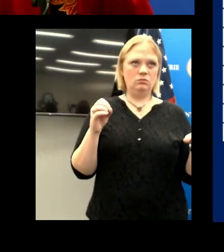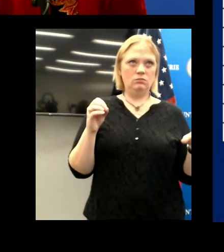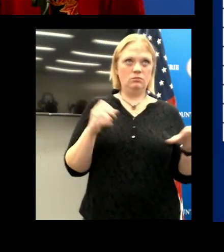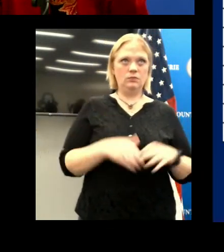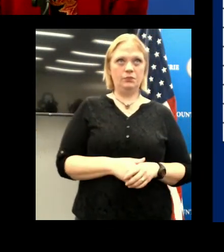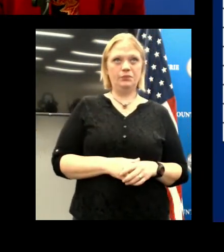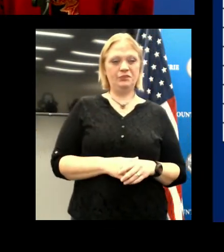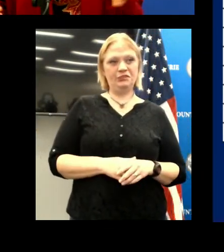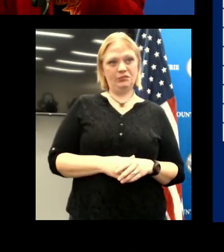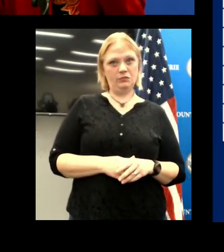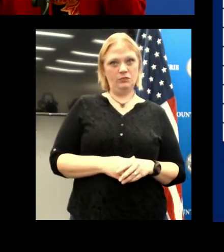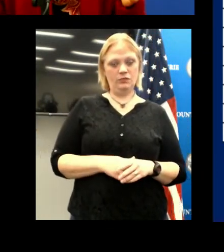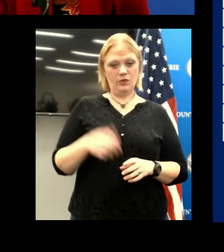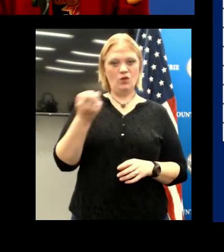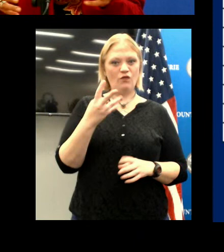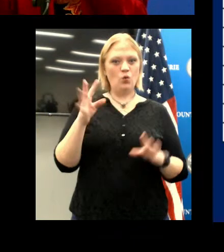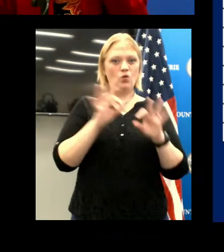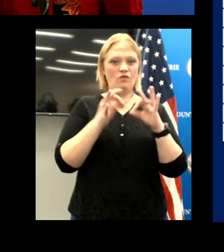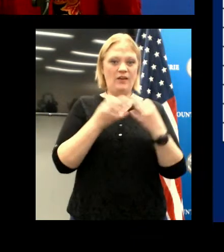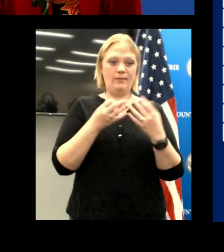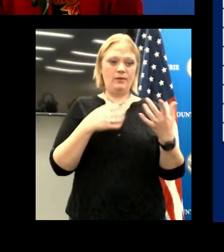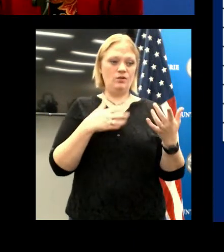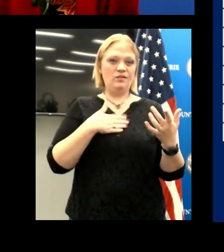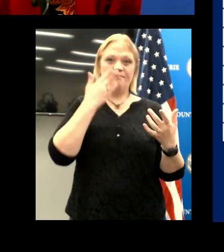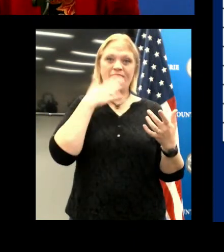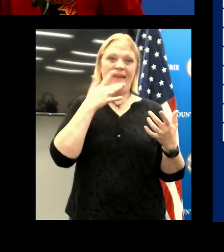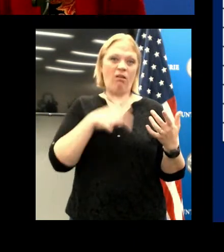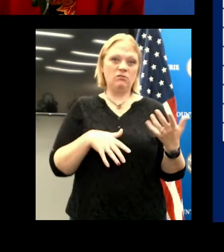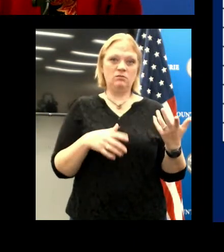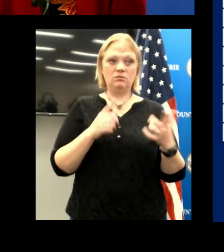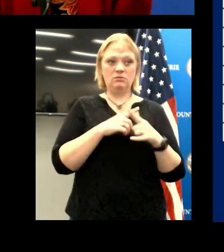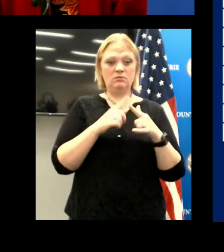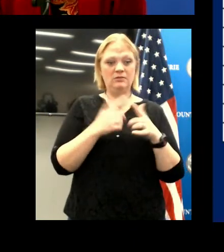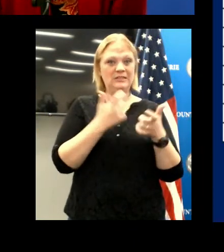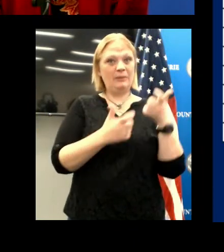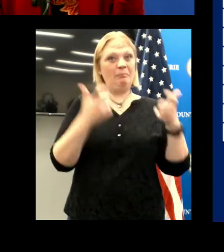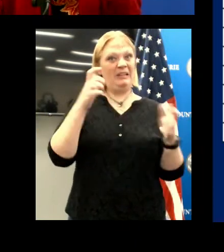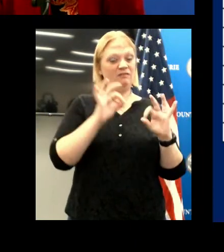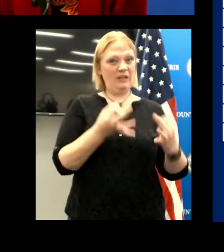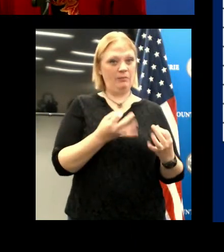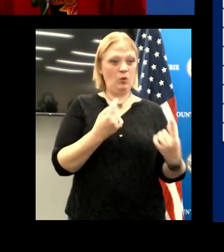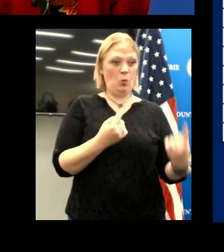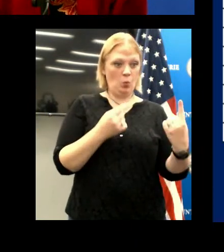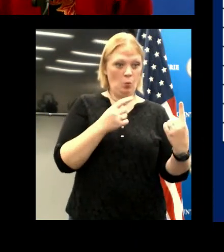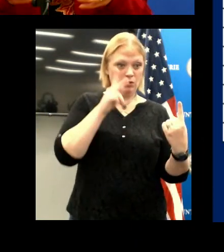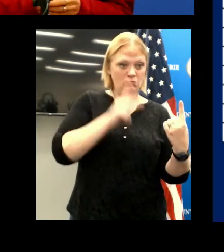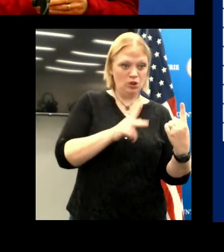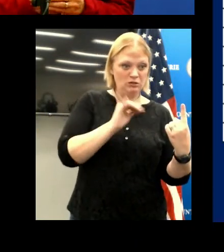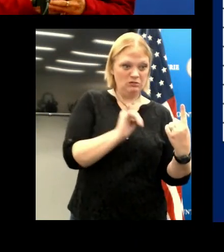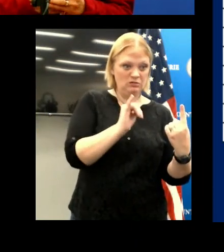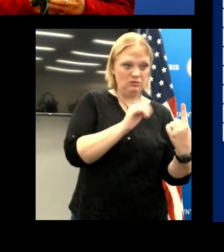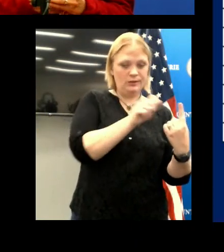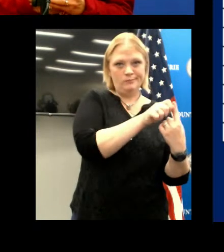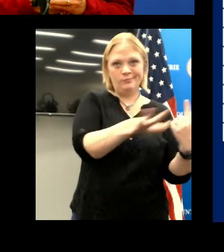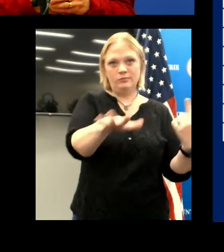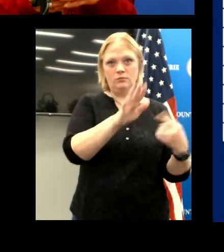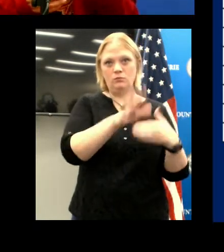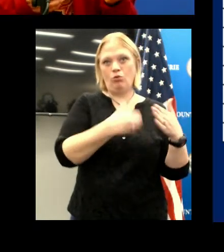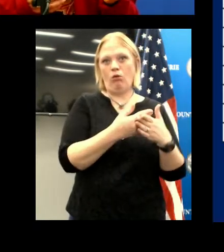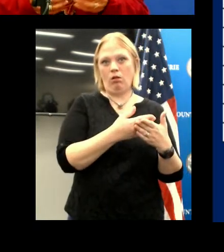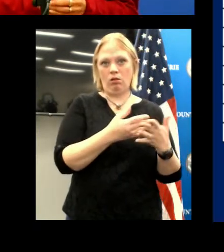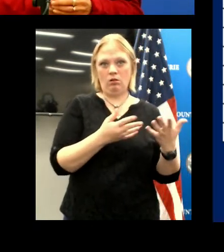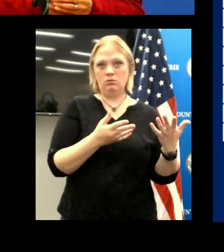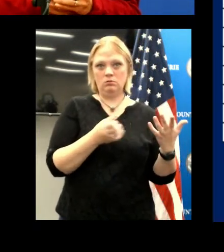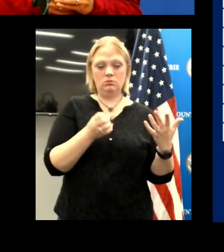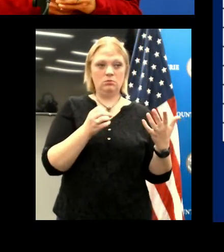are just a few families that had bad luck, and there are, larger families, and one person got infected and everybody got infected. And again, you can